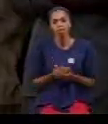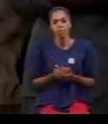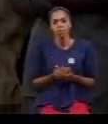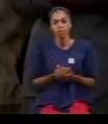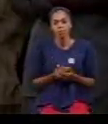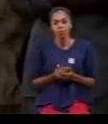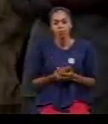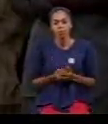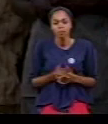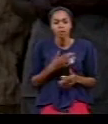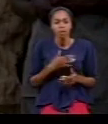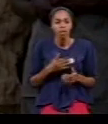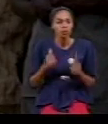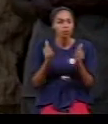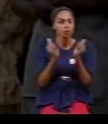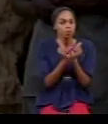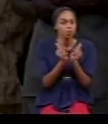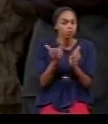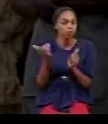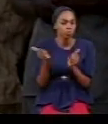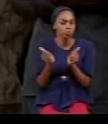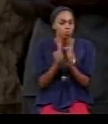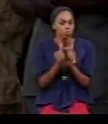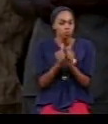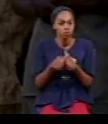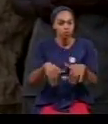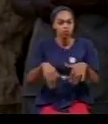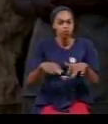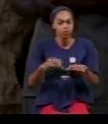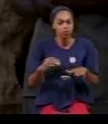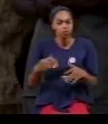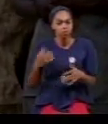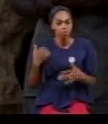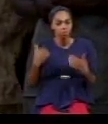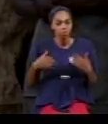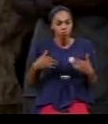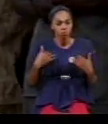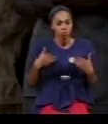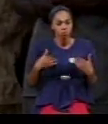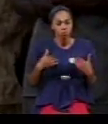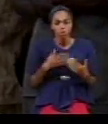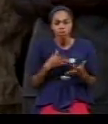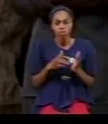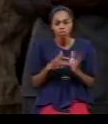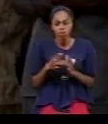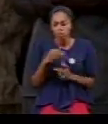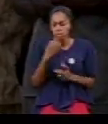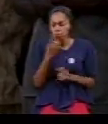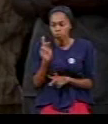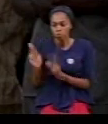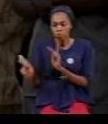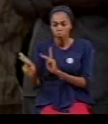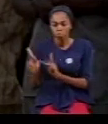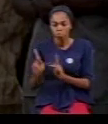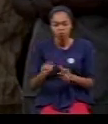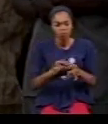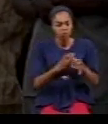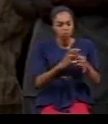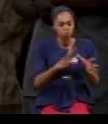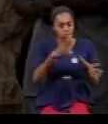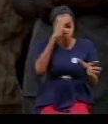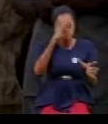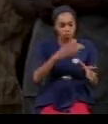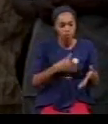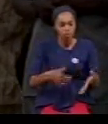clothes, and his face was bound about with a napkin. Jesus said unto them, loose in and let him